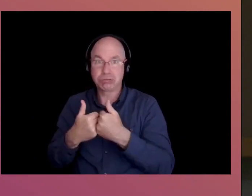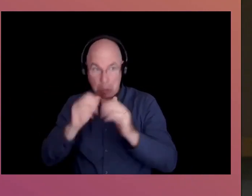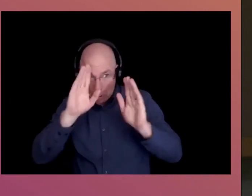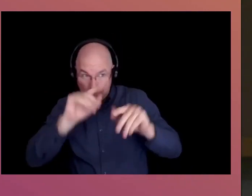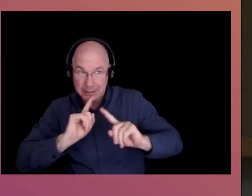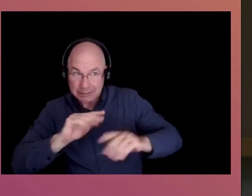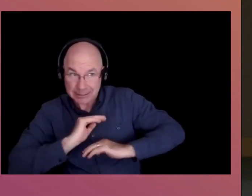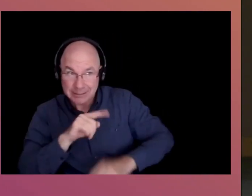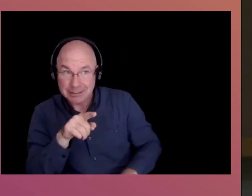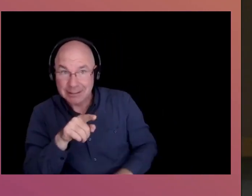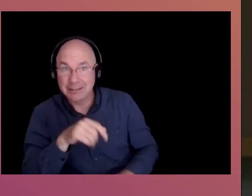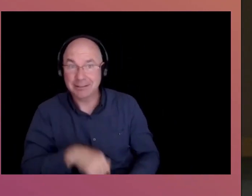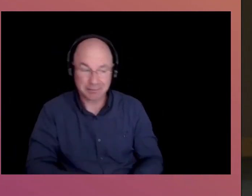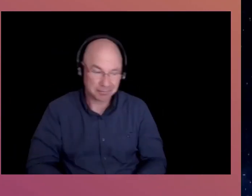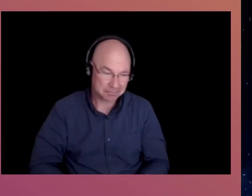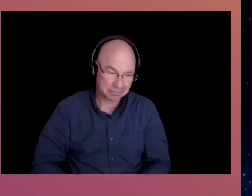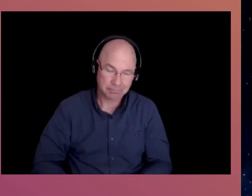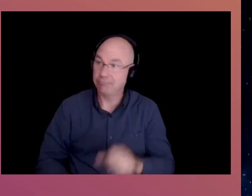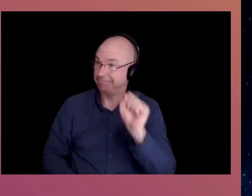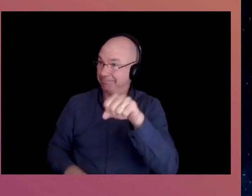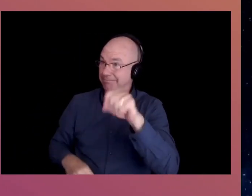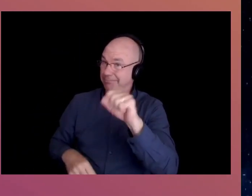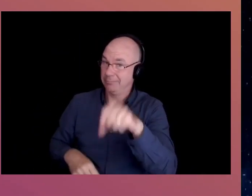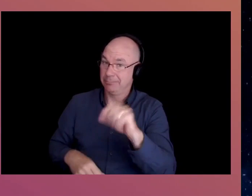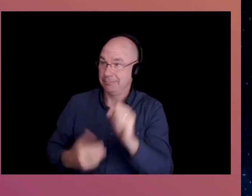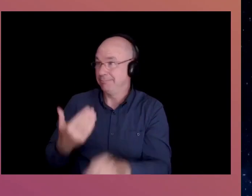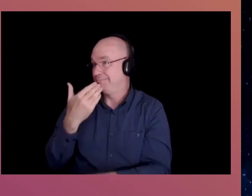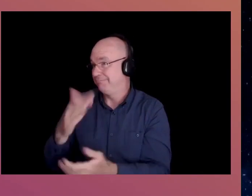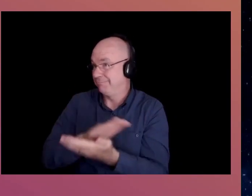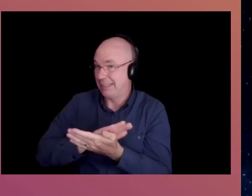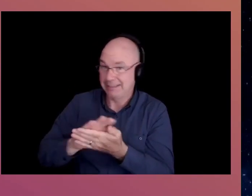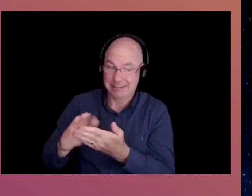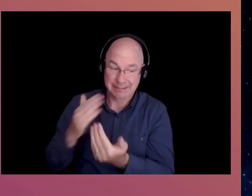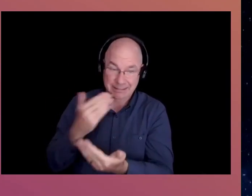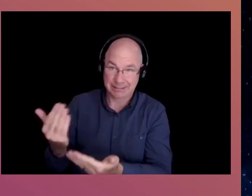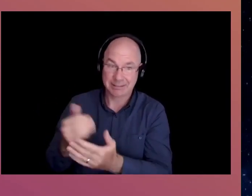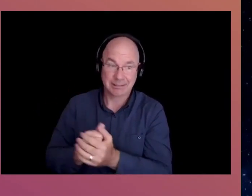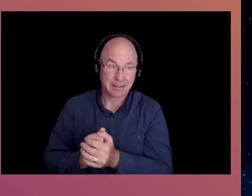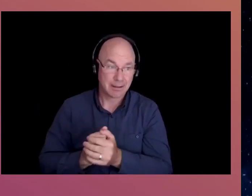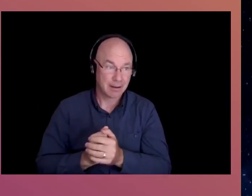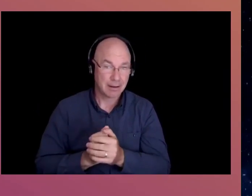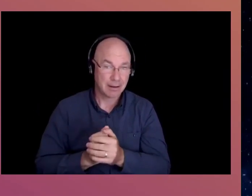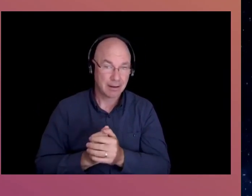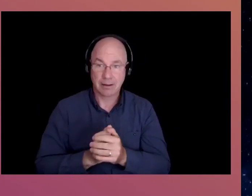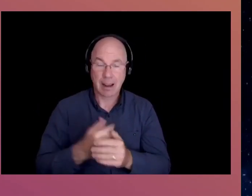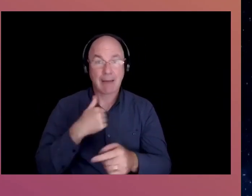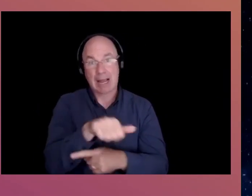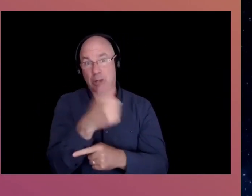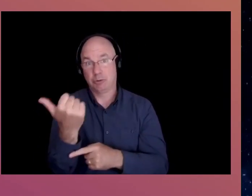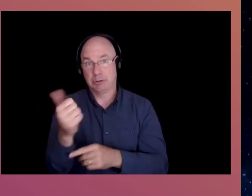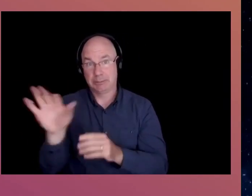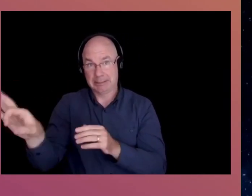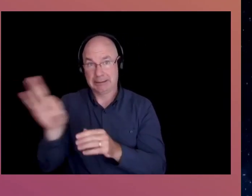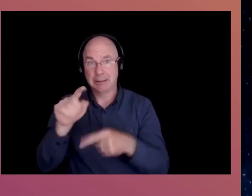this question. Yes, very, very nice. Thank you. I've picked out another one about the AI